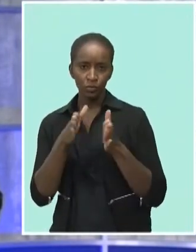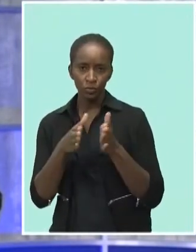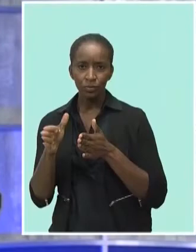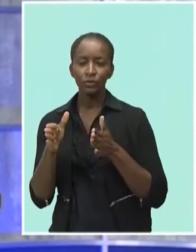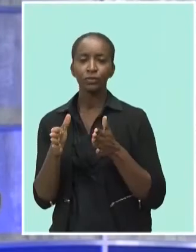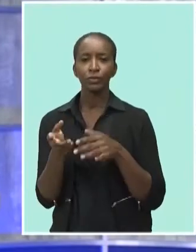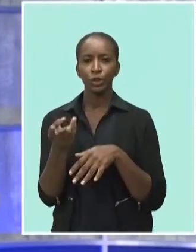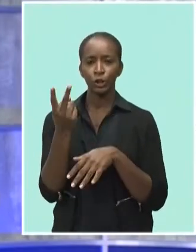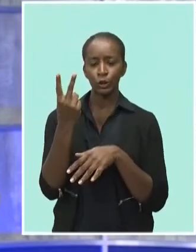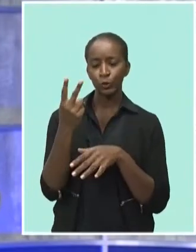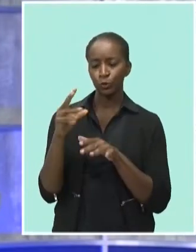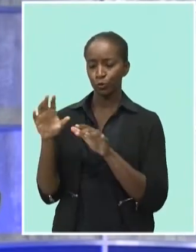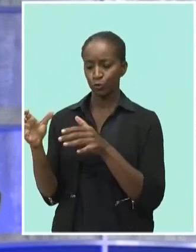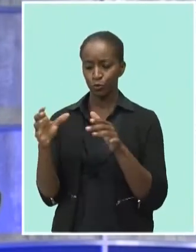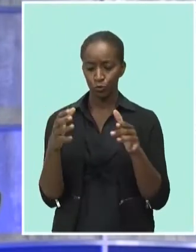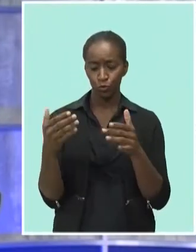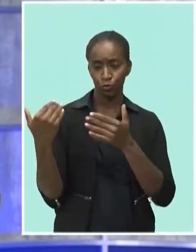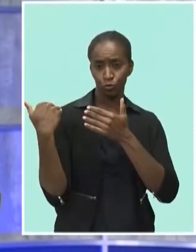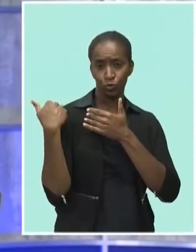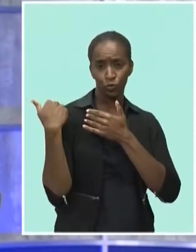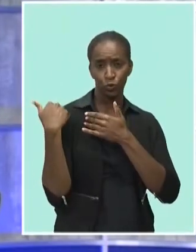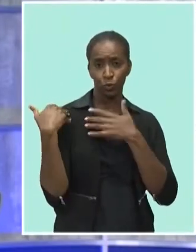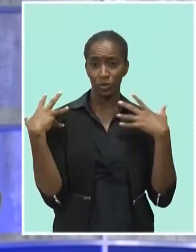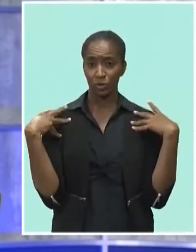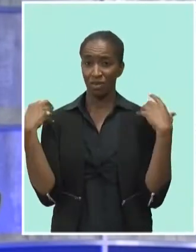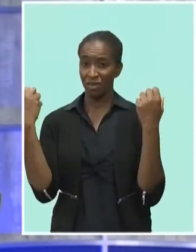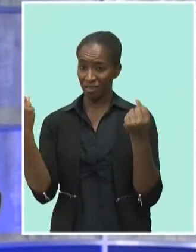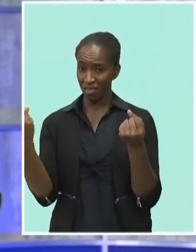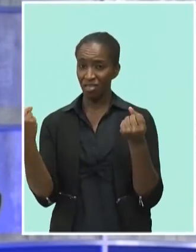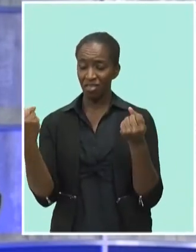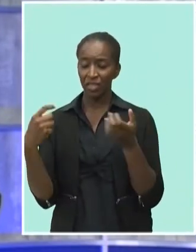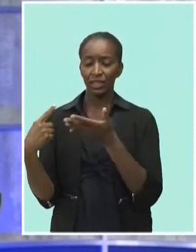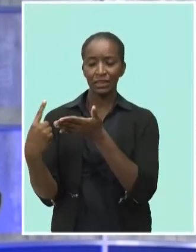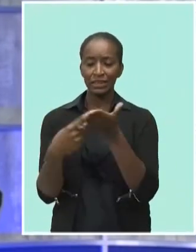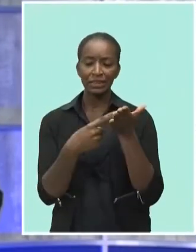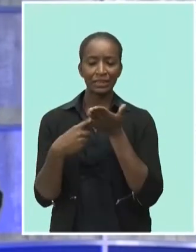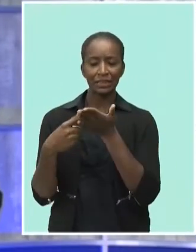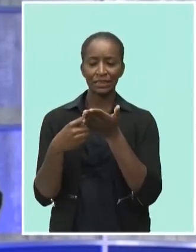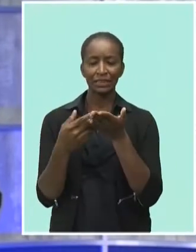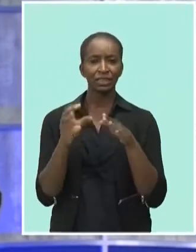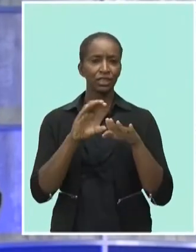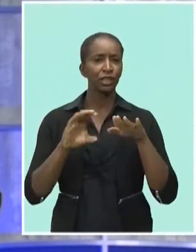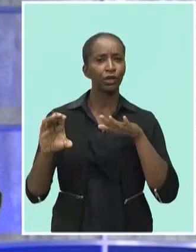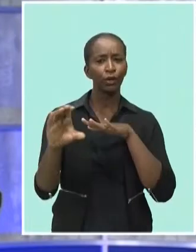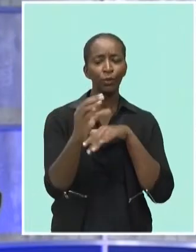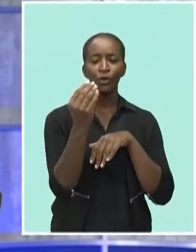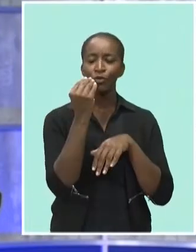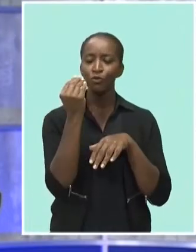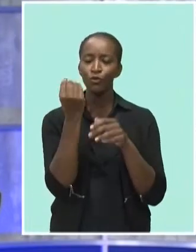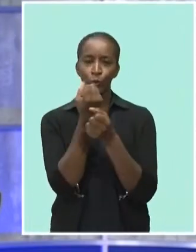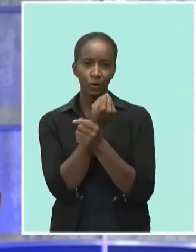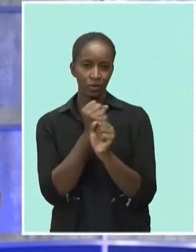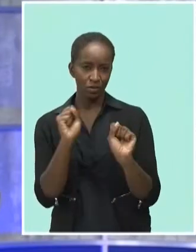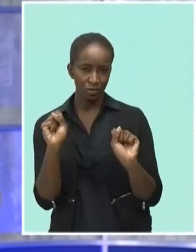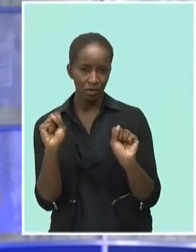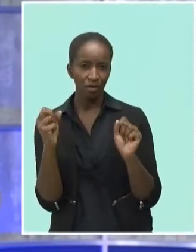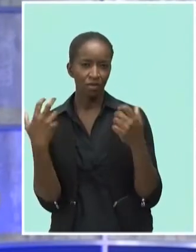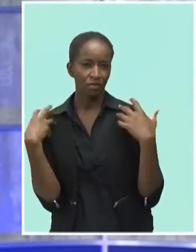American Health Organization on integrated foodborne surveillance in the Caribbean. We have a report from CNC3